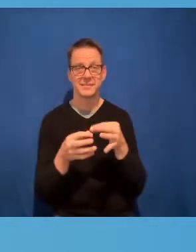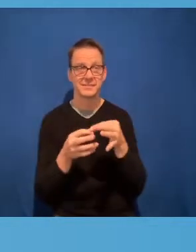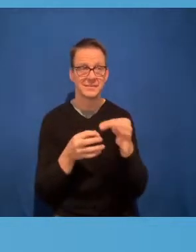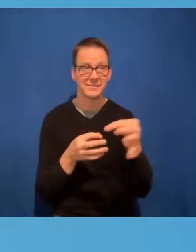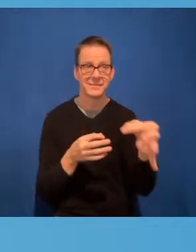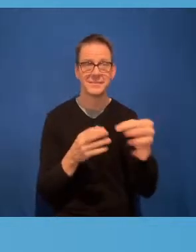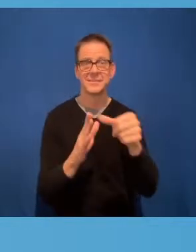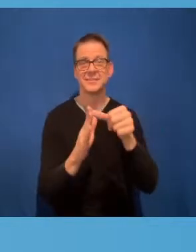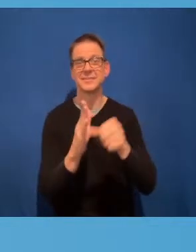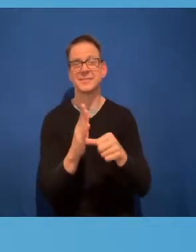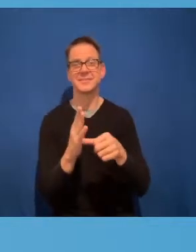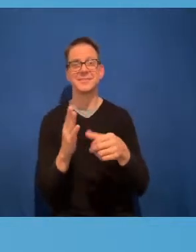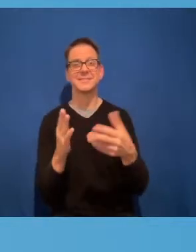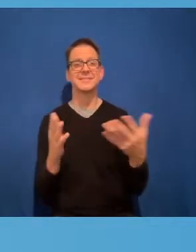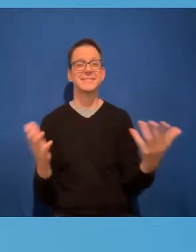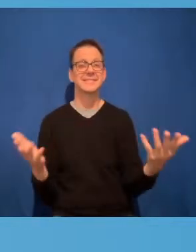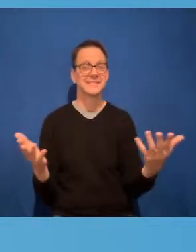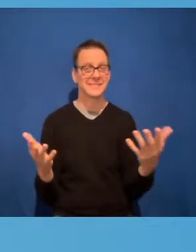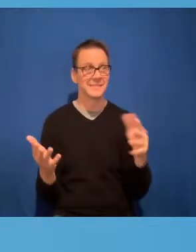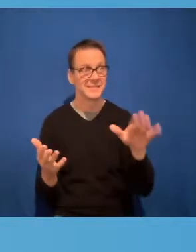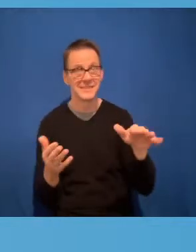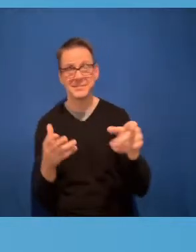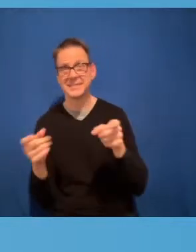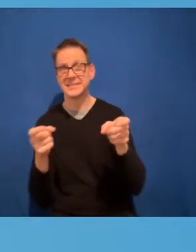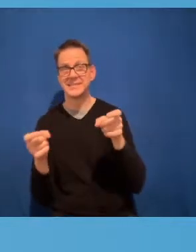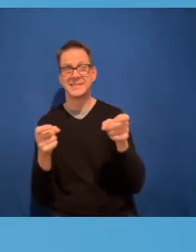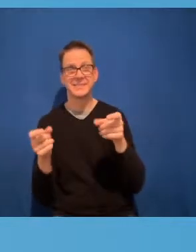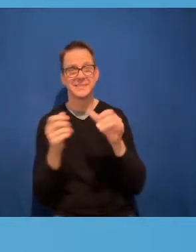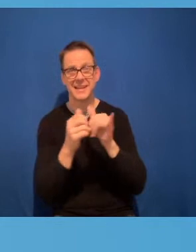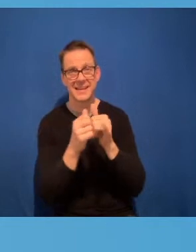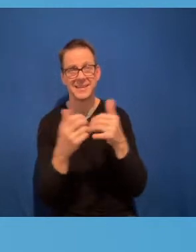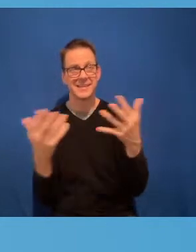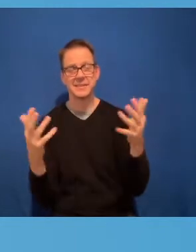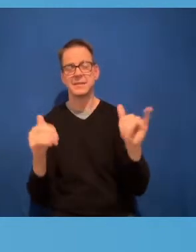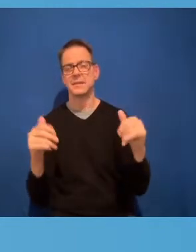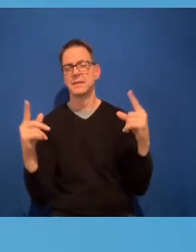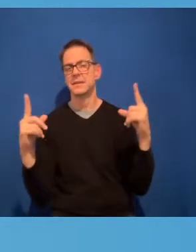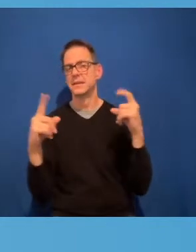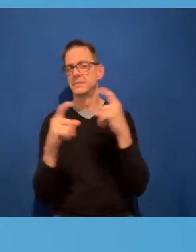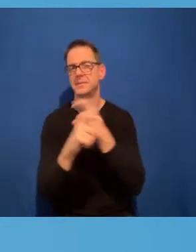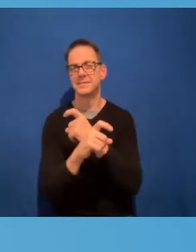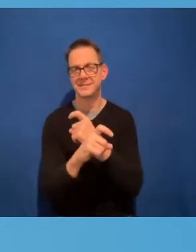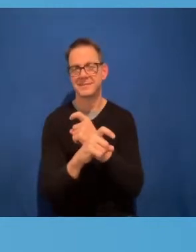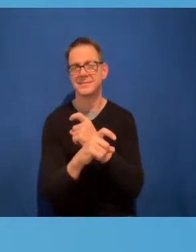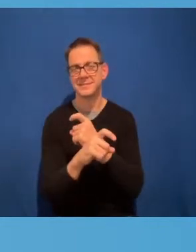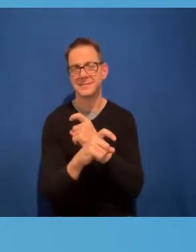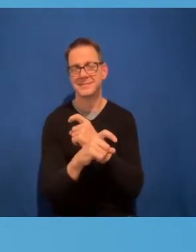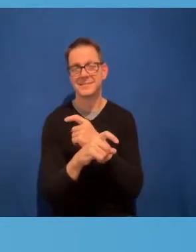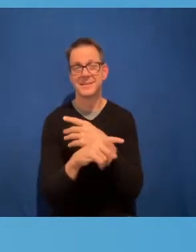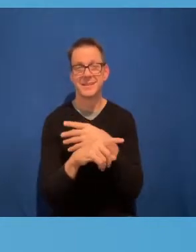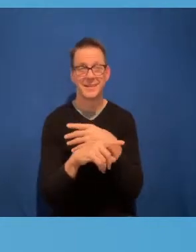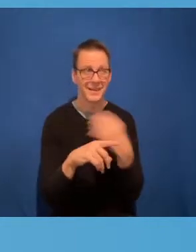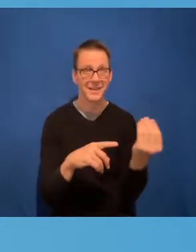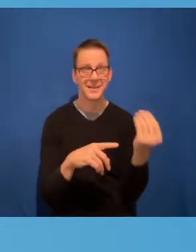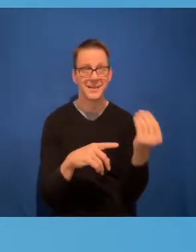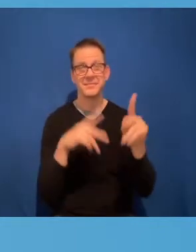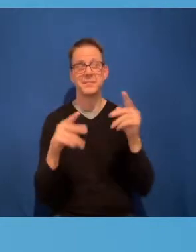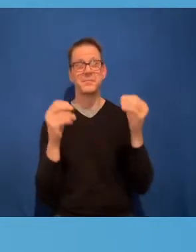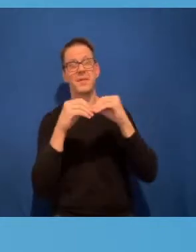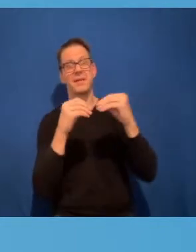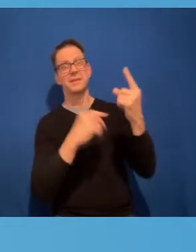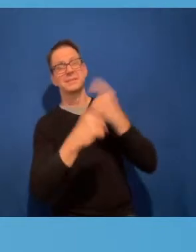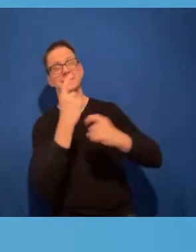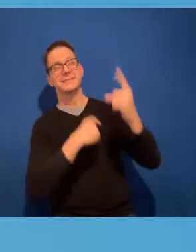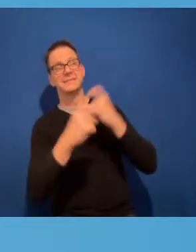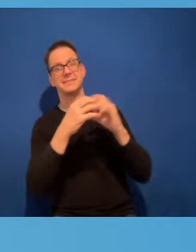for them to be seen and have their procedures, that's complex. And there's all the extra questions people have about COVID and